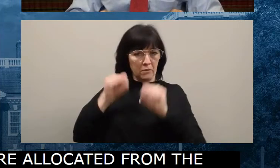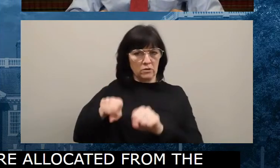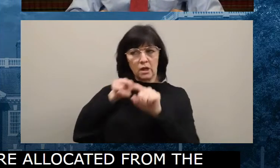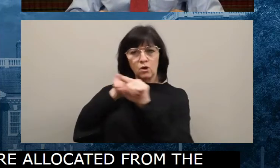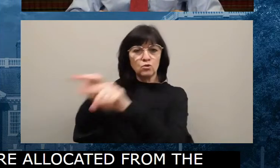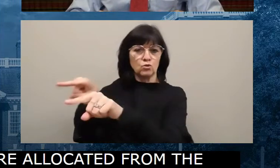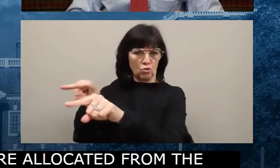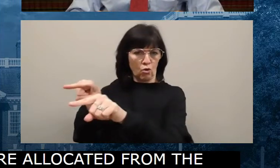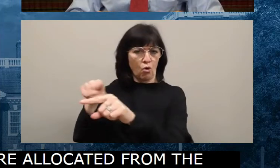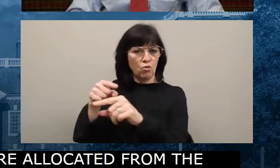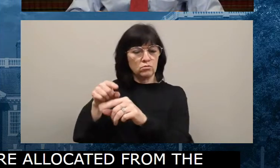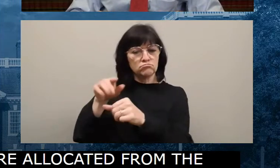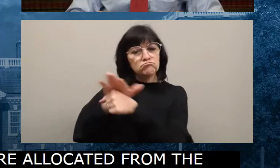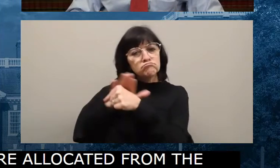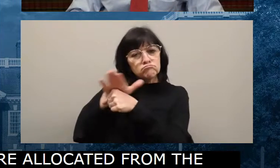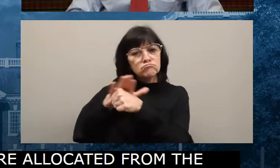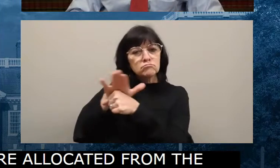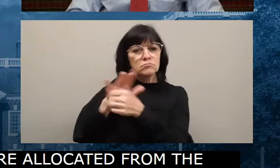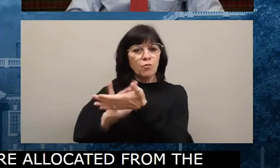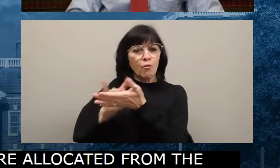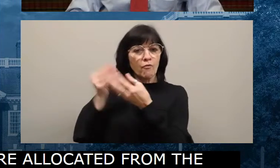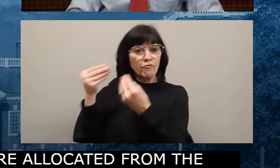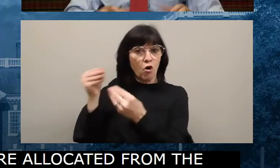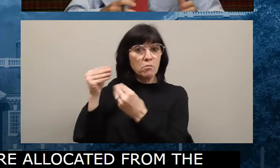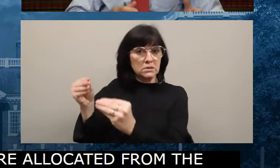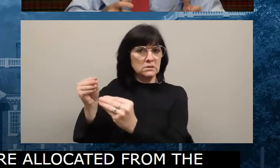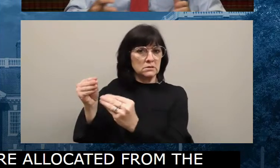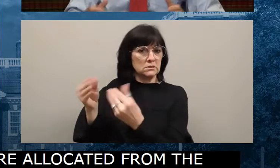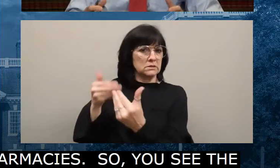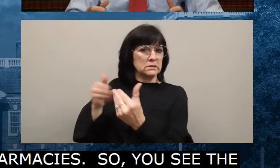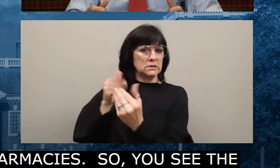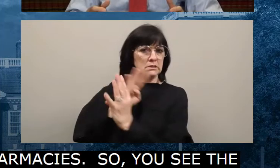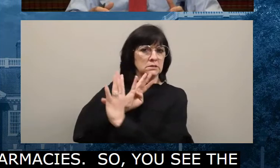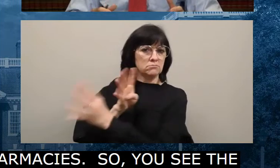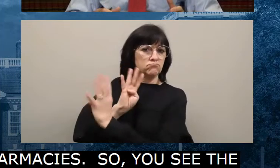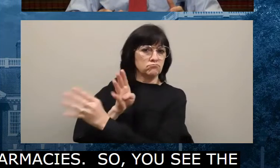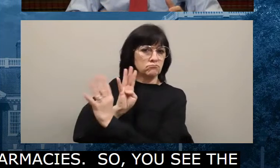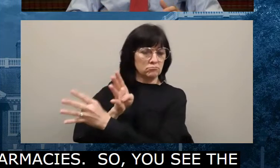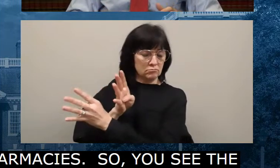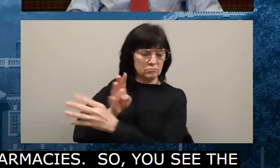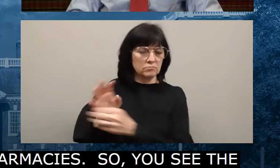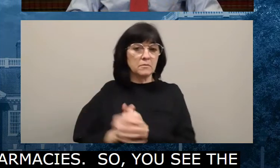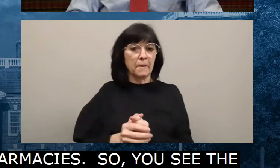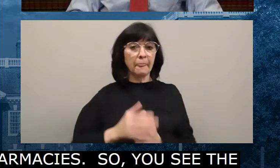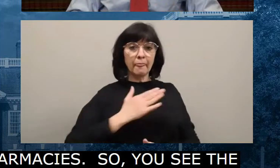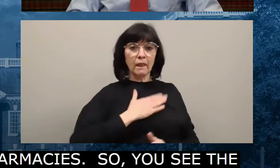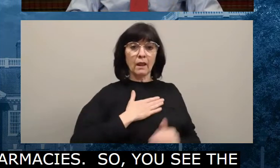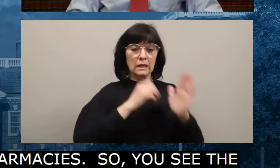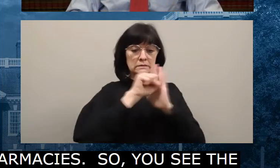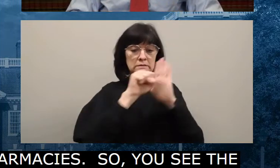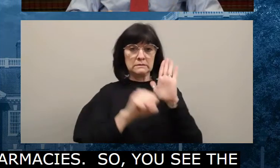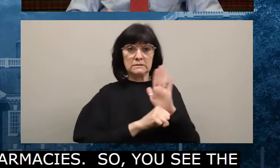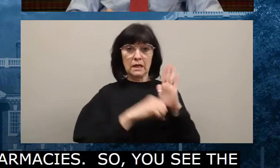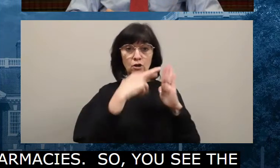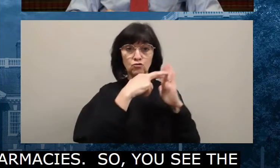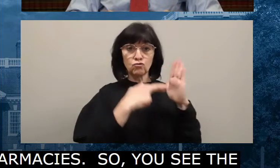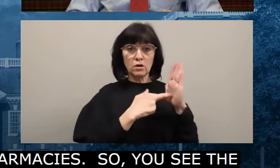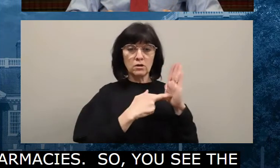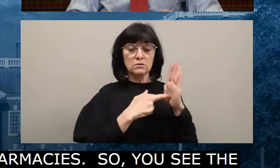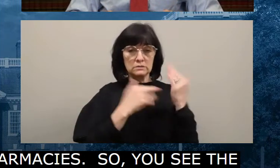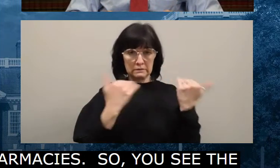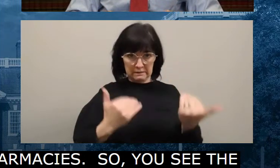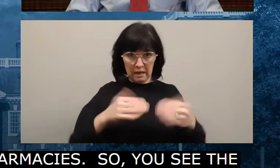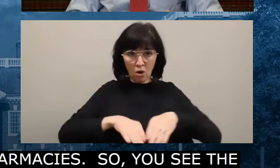pharmacy increasing as well. We have opened up our registration to everyone 16